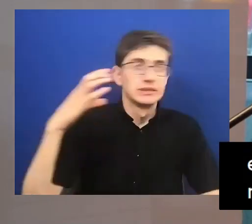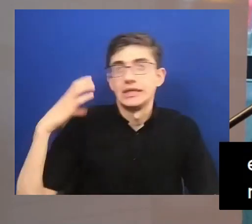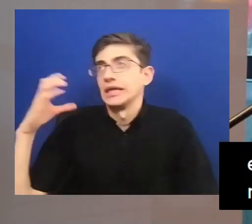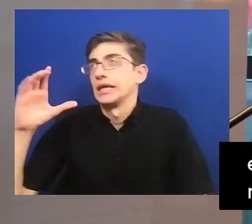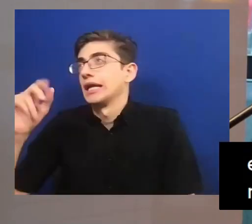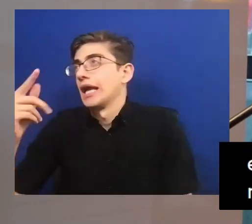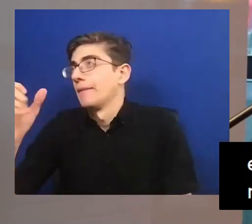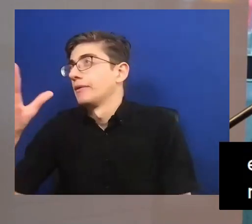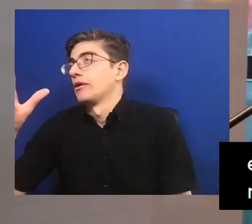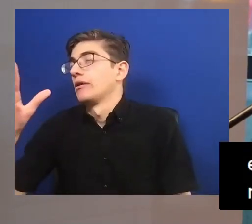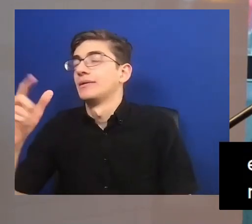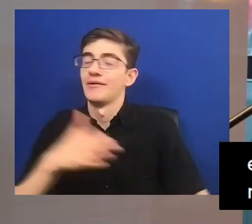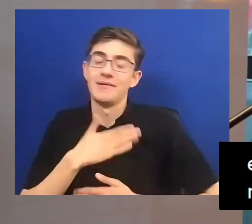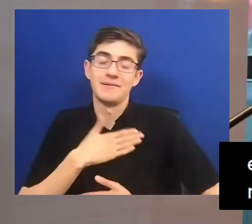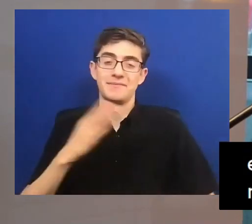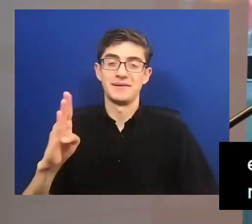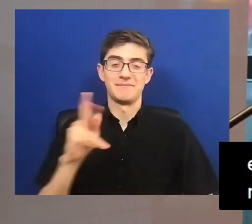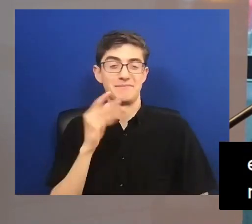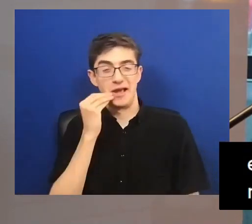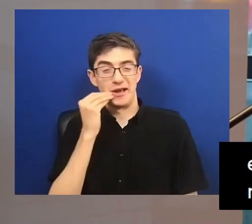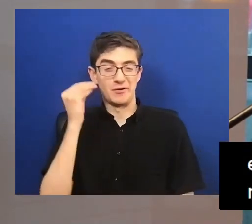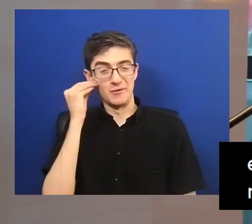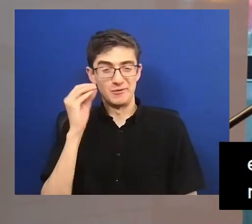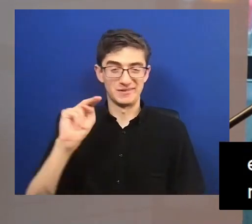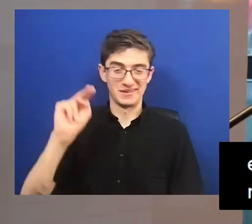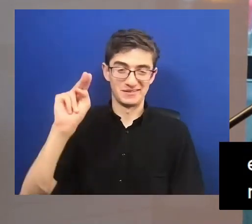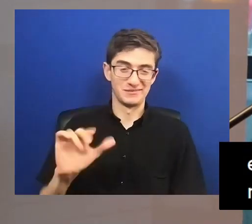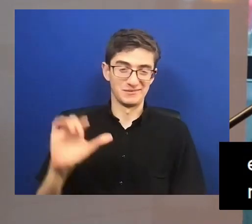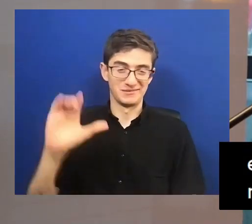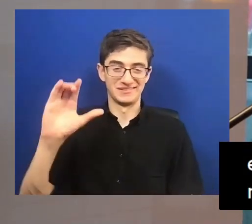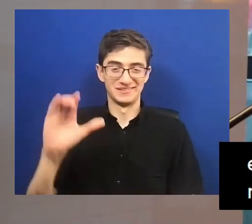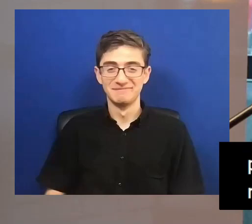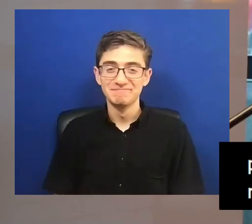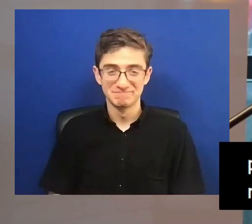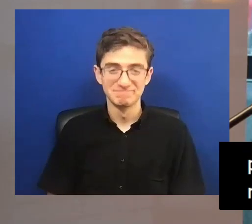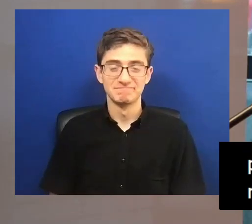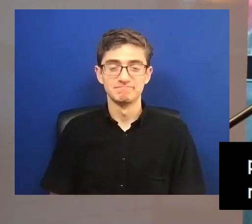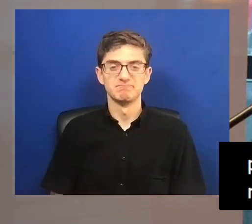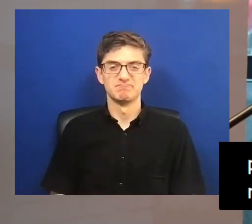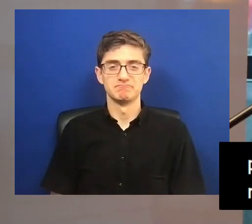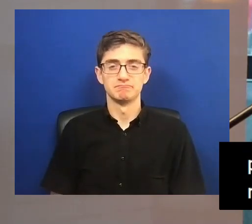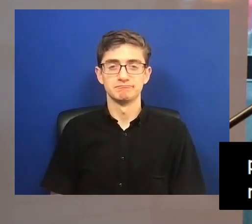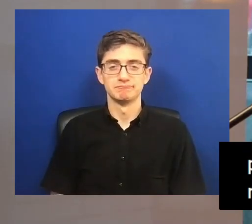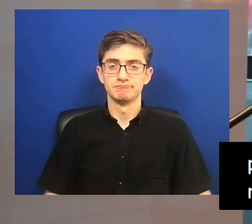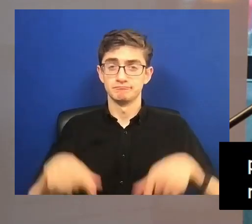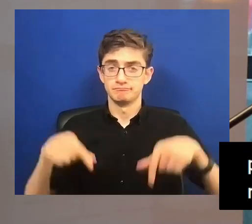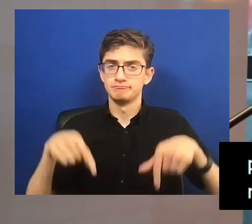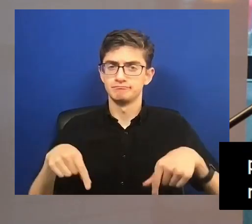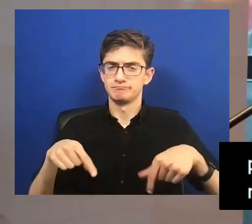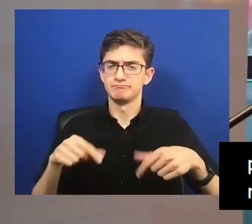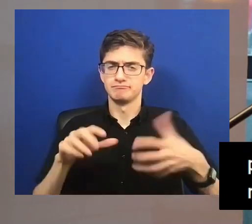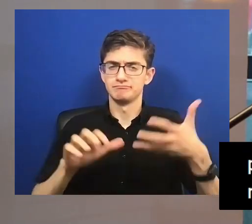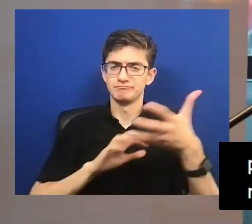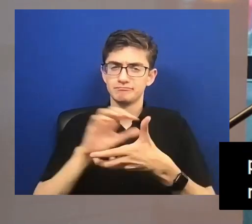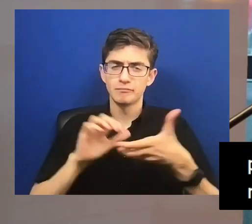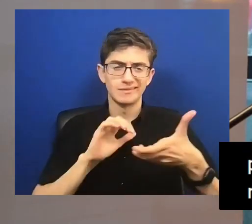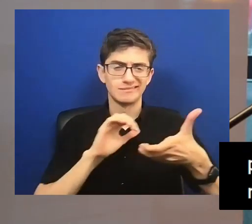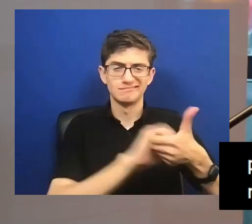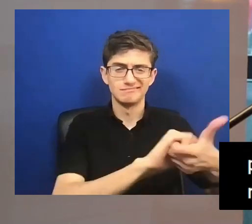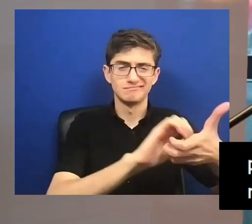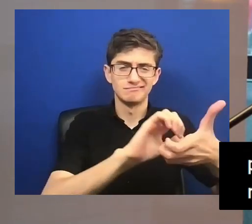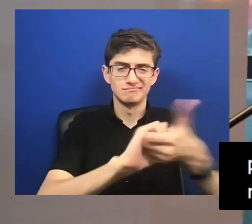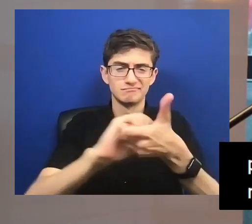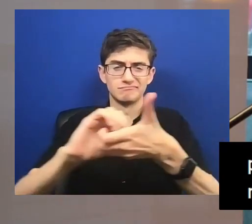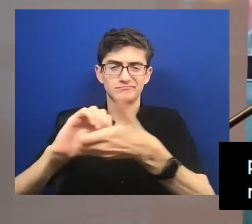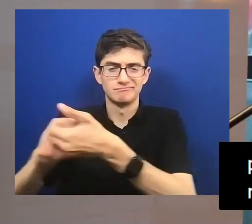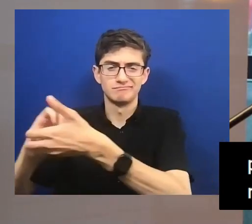bring it back home to New York City. This is a combination and collaborating with so many folks. So we're bringing